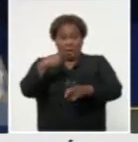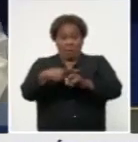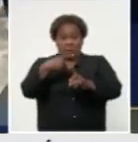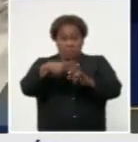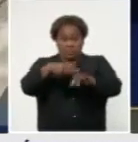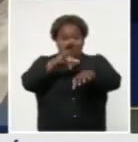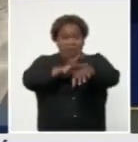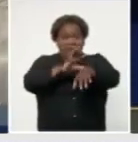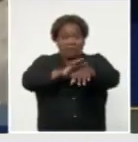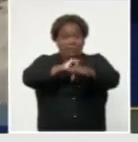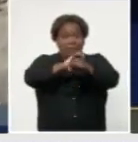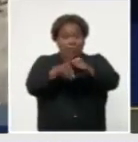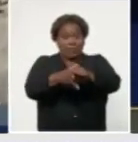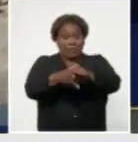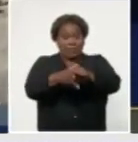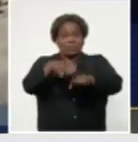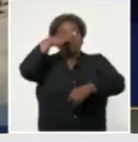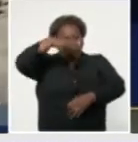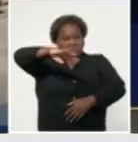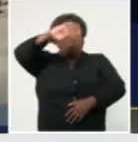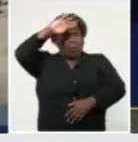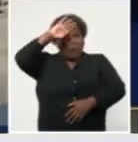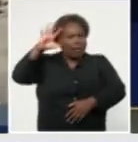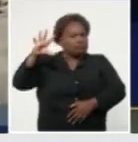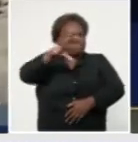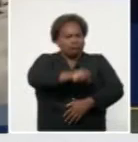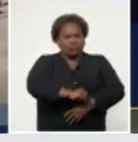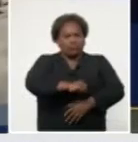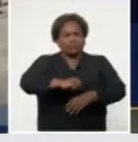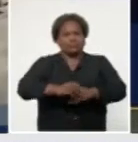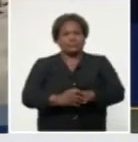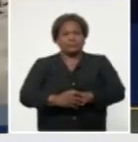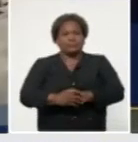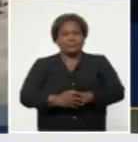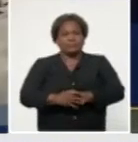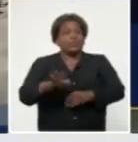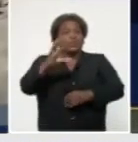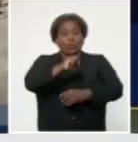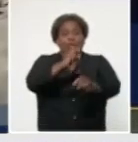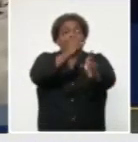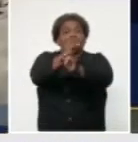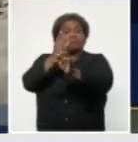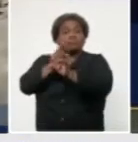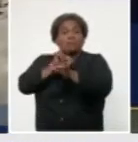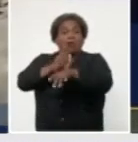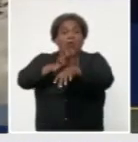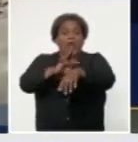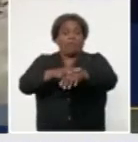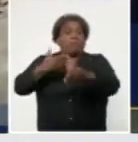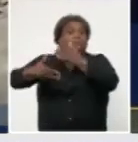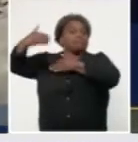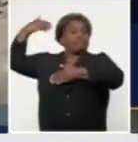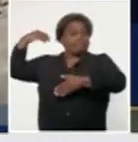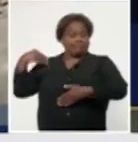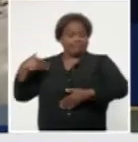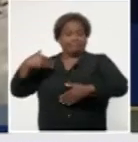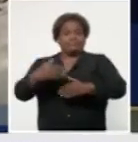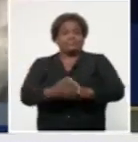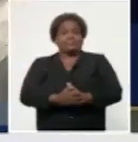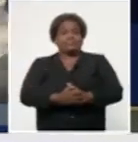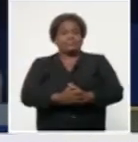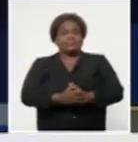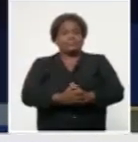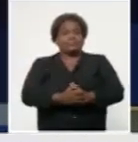The 8 cases confirmed yesterday all are Cuban, all are confirmed case